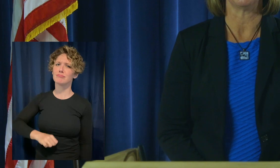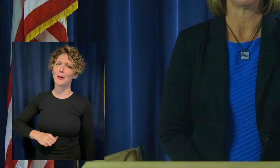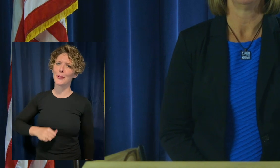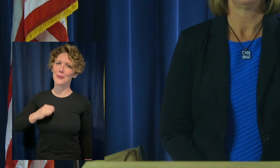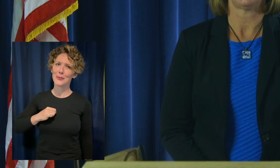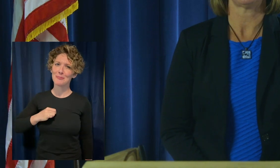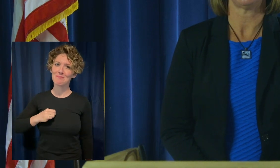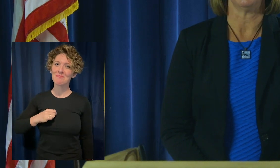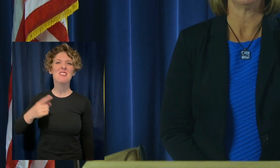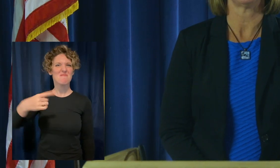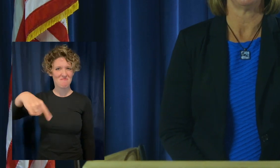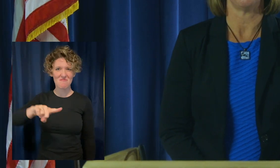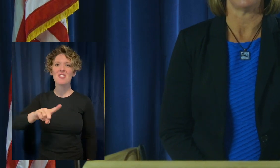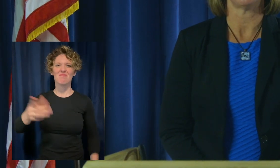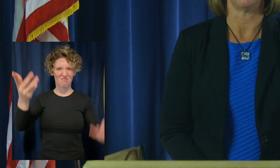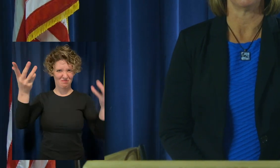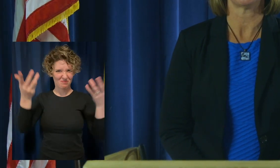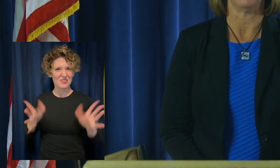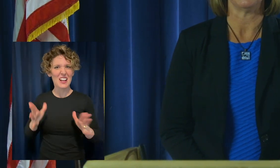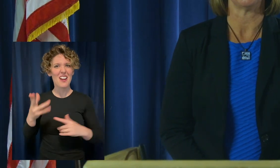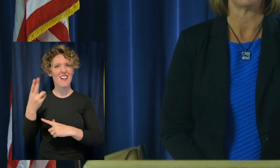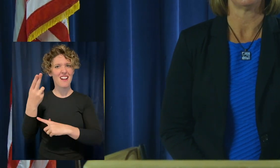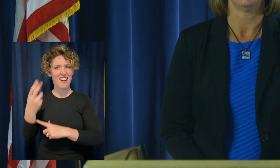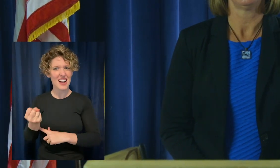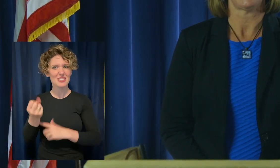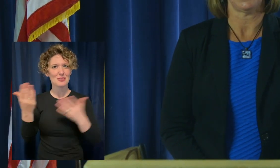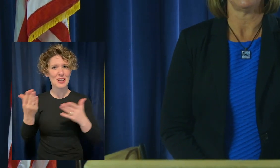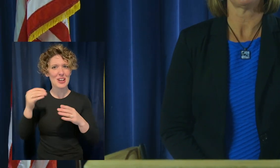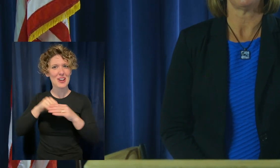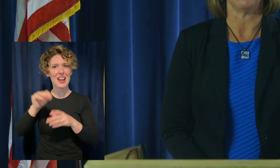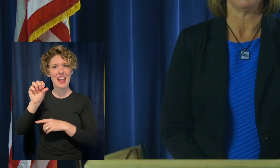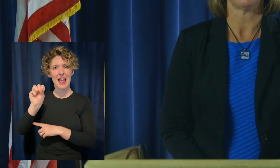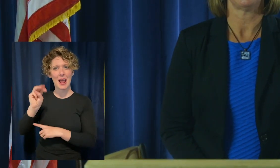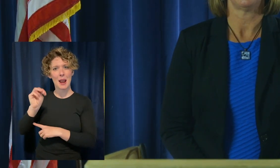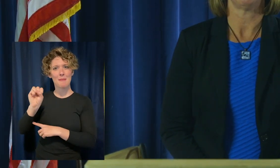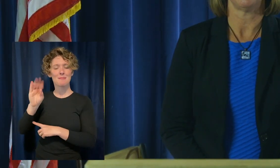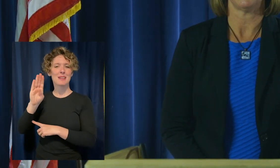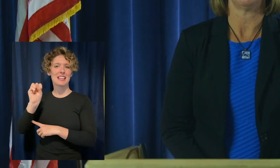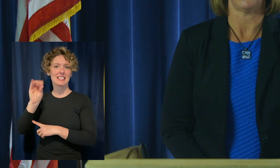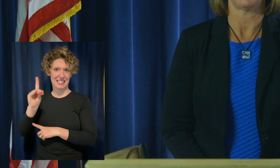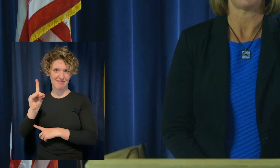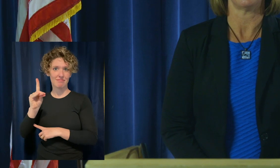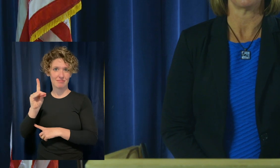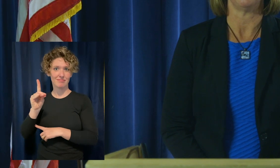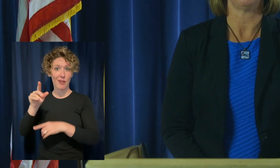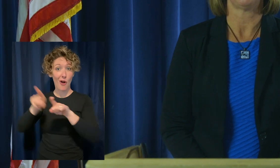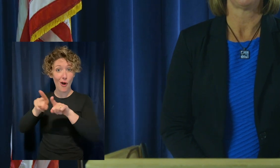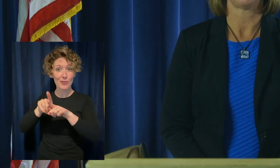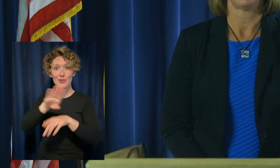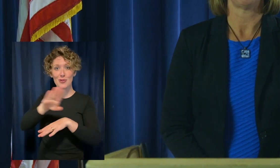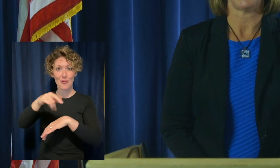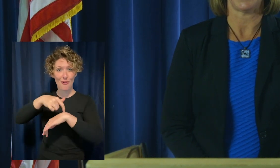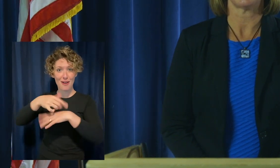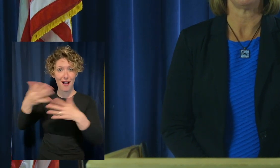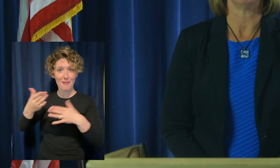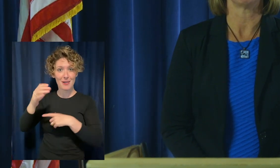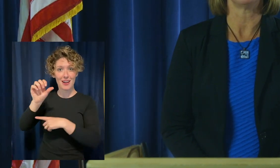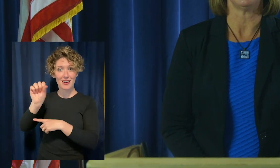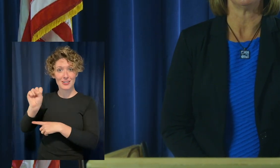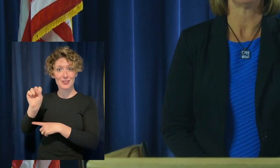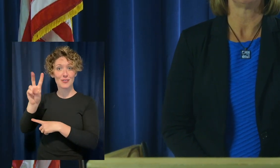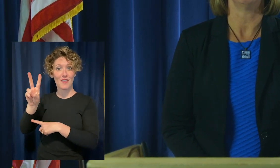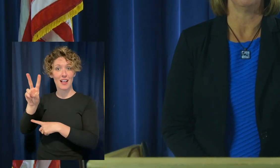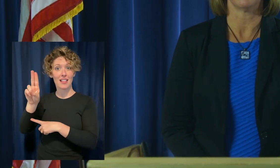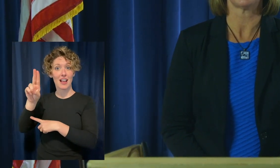your tenure as students in the Mat-Su-Borough School District and as students of Susitna Valley High School by asking you